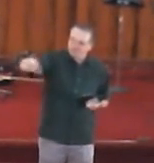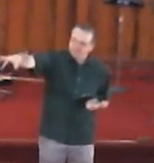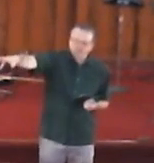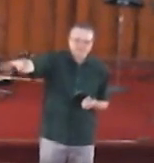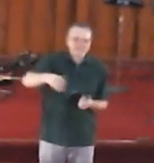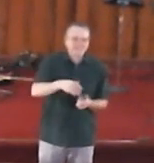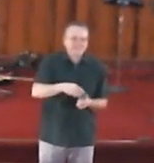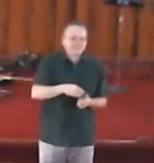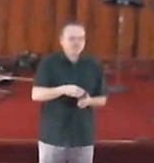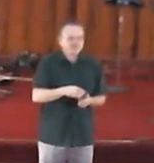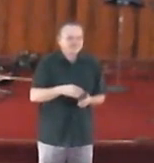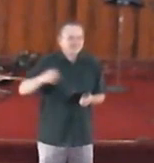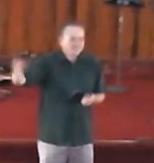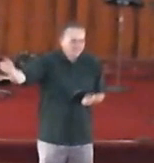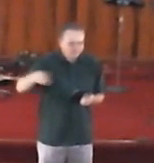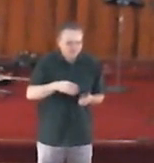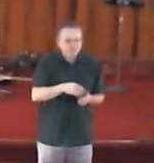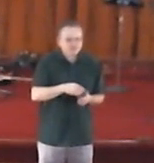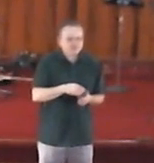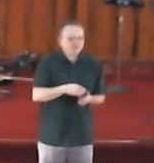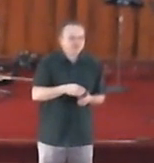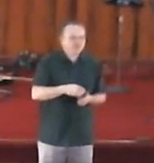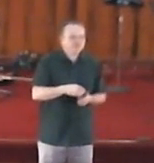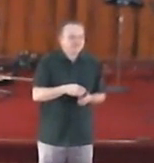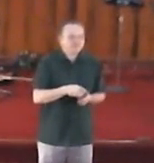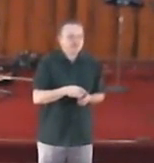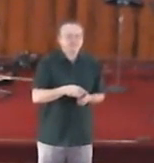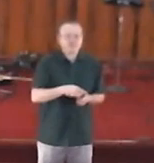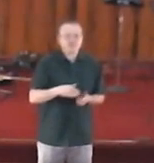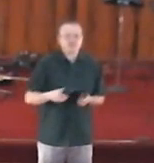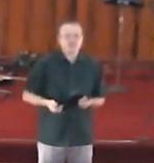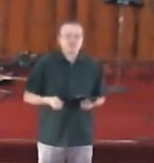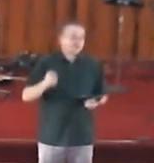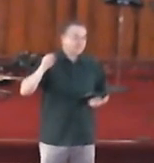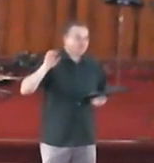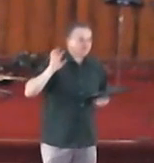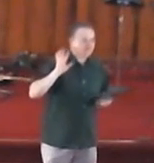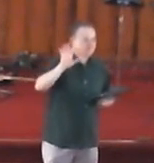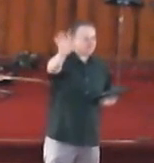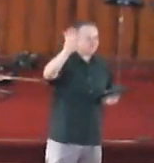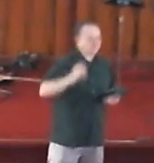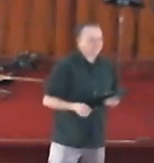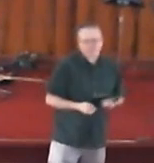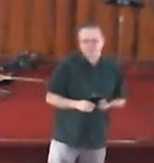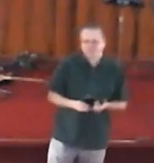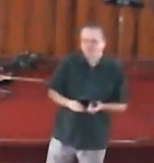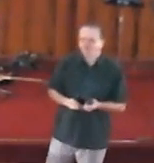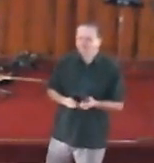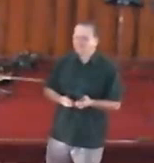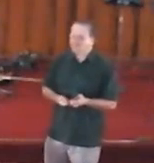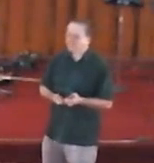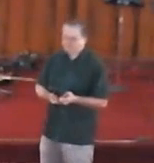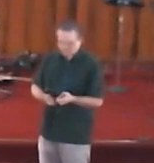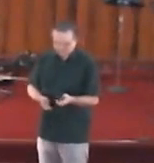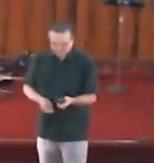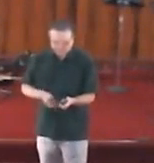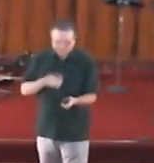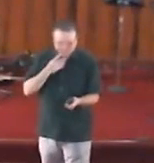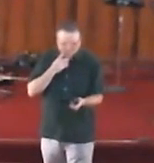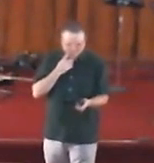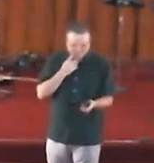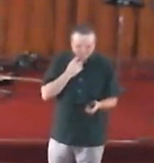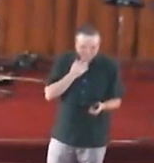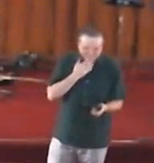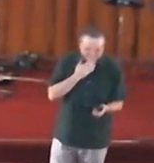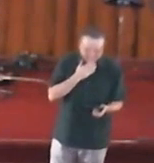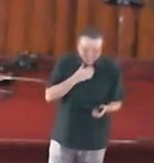al colegio que estaba ahí nomás y le pidió al profesor que le prestara unos estudiantes para darle un empujón al carro. So